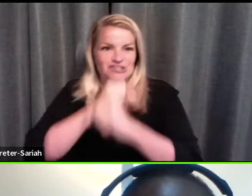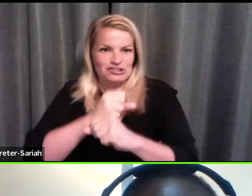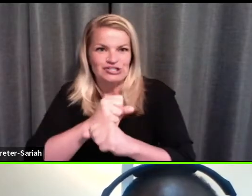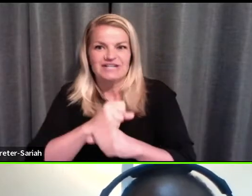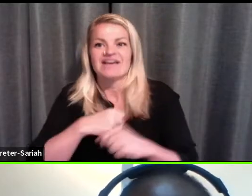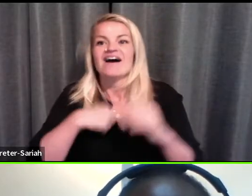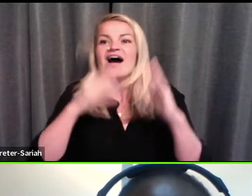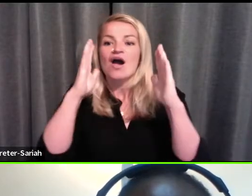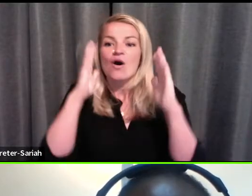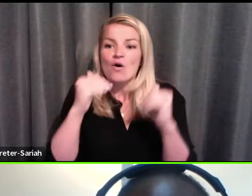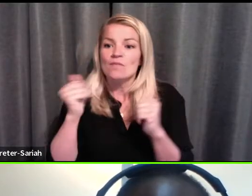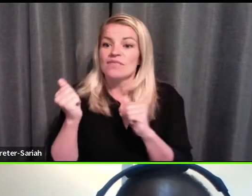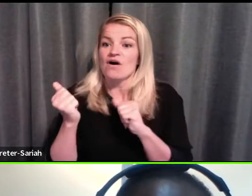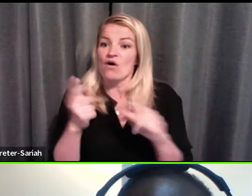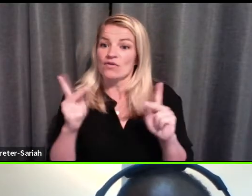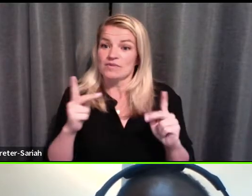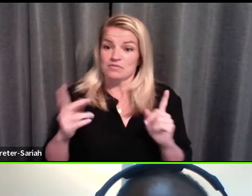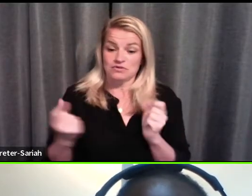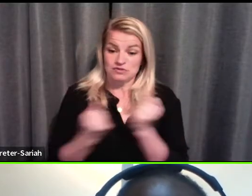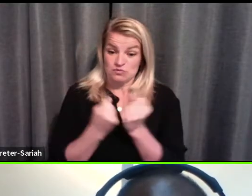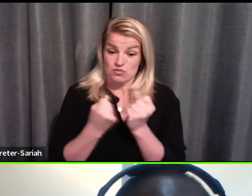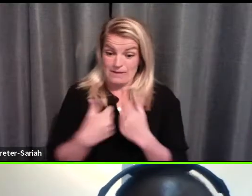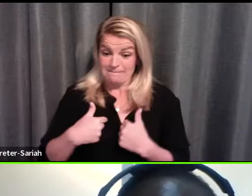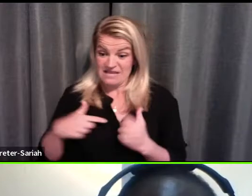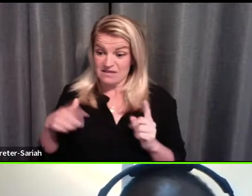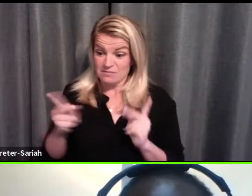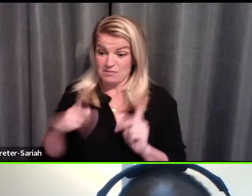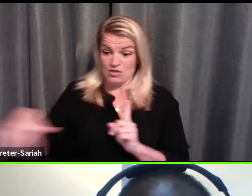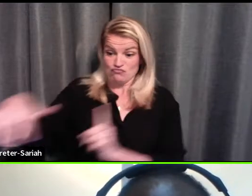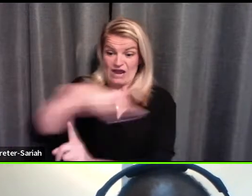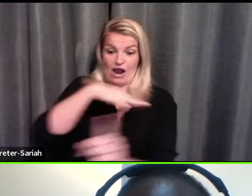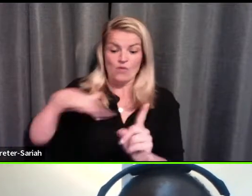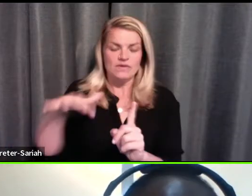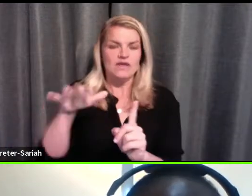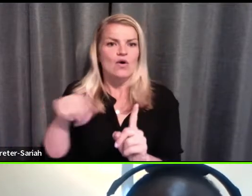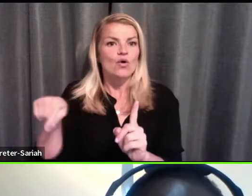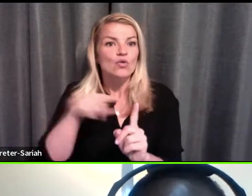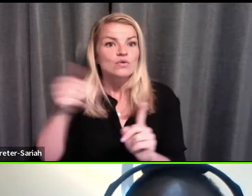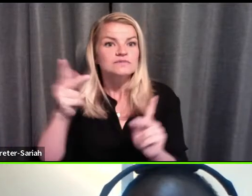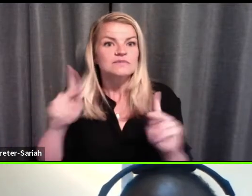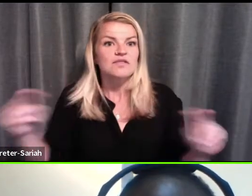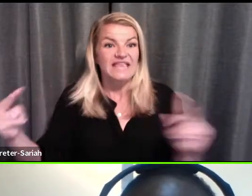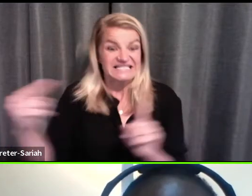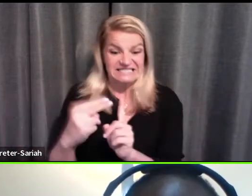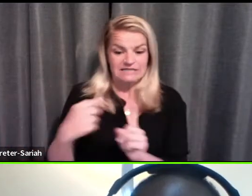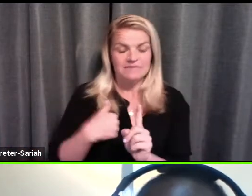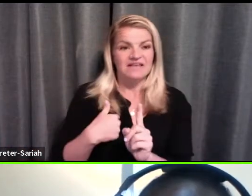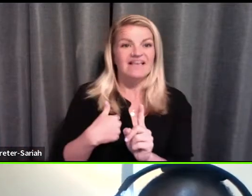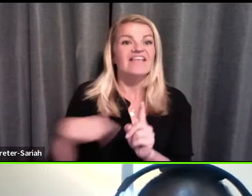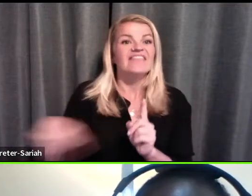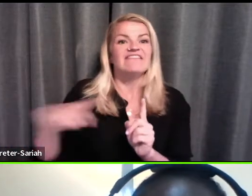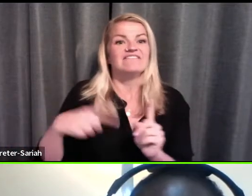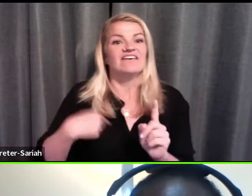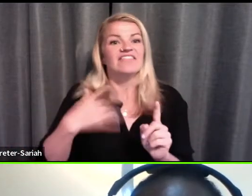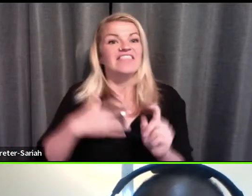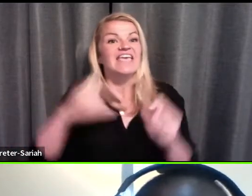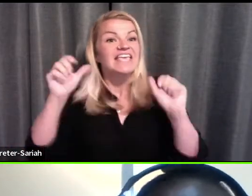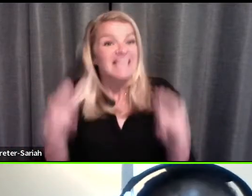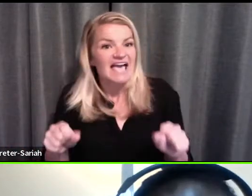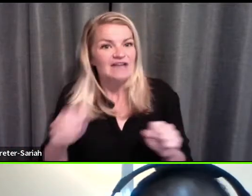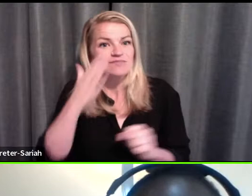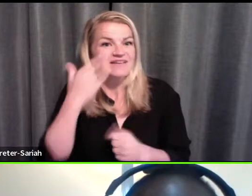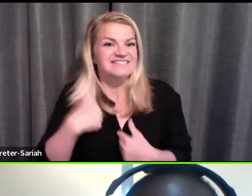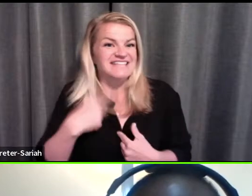the confidence to believe in themselves that they can, because I did. Thank you very much,